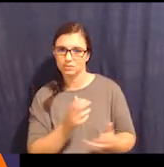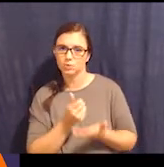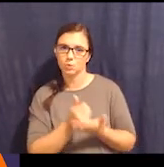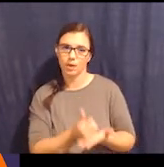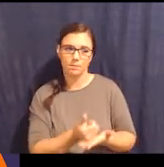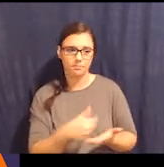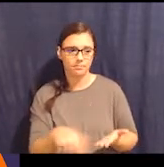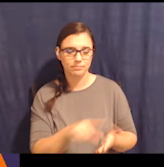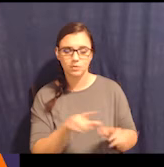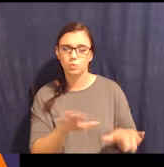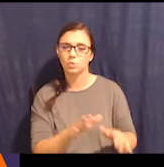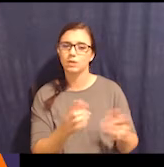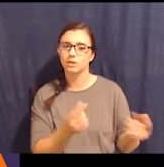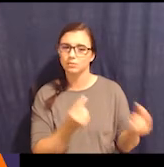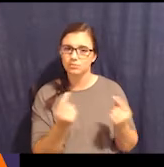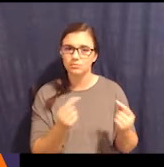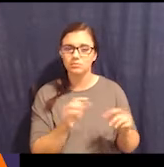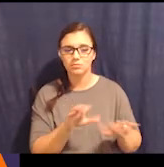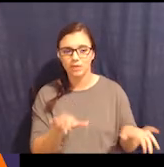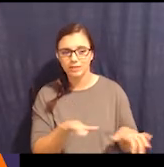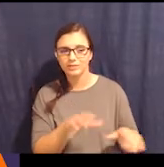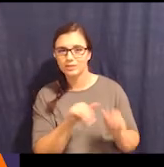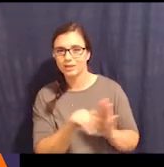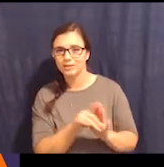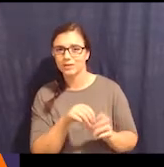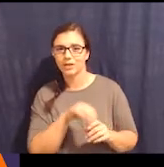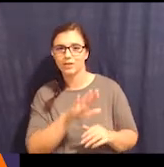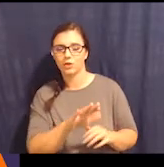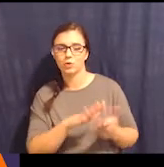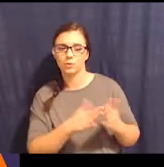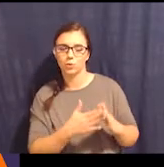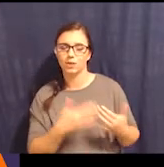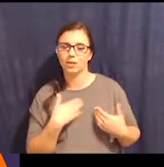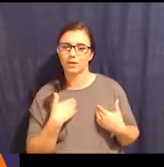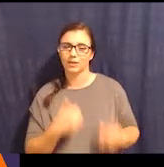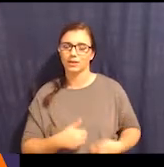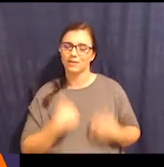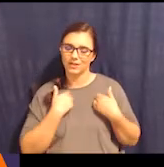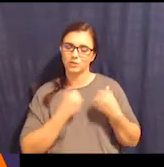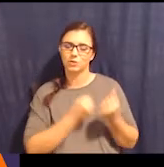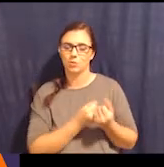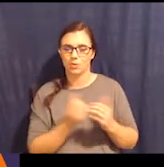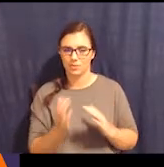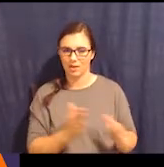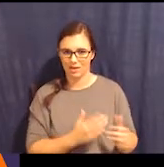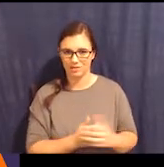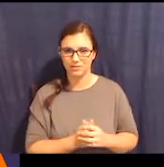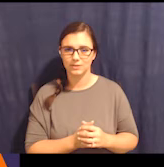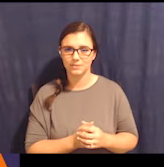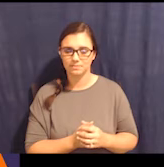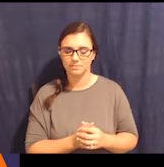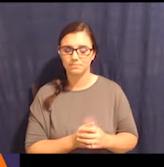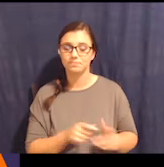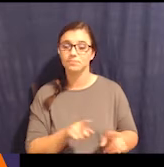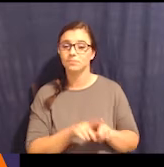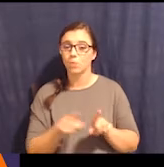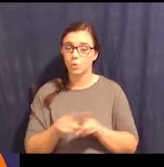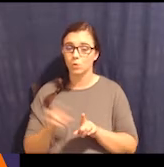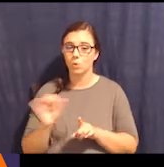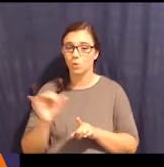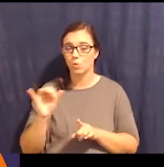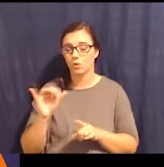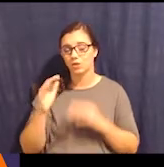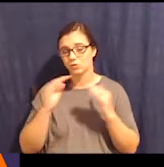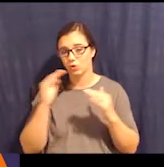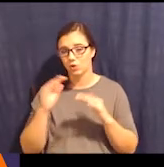living support plans. Also, like adult family care homes, assisted living facilities are licensed by the Agency